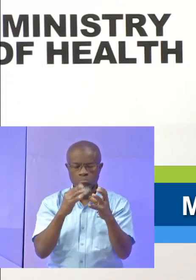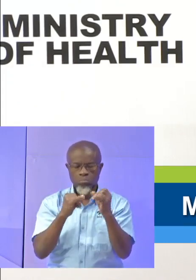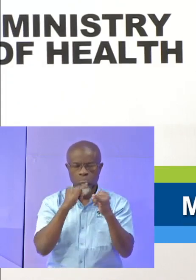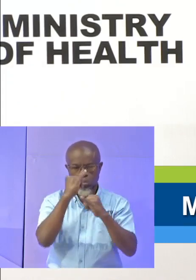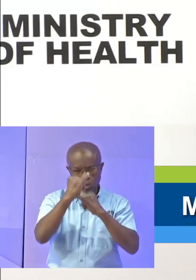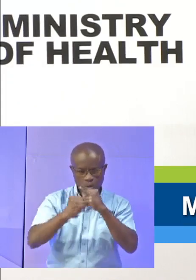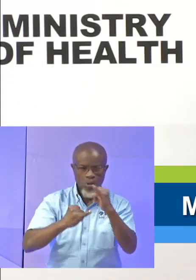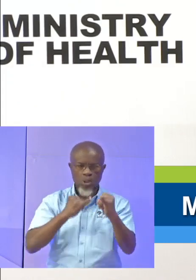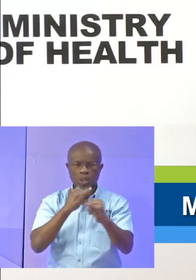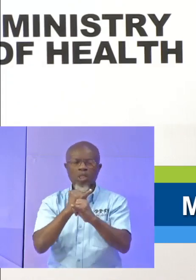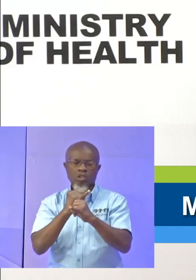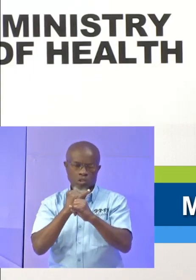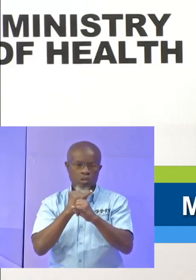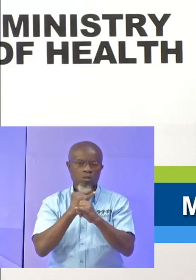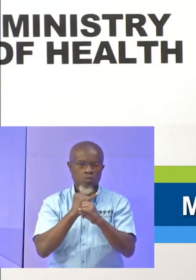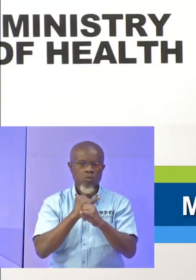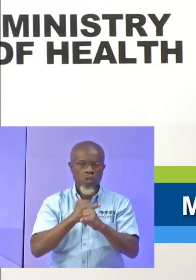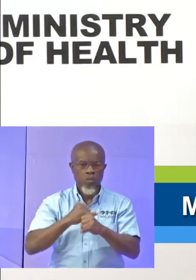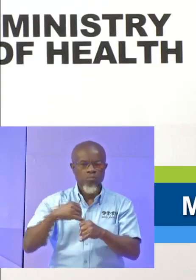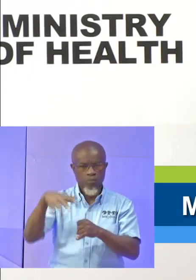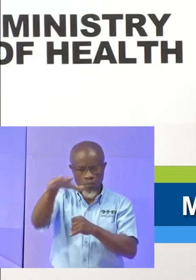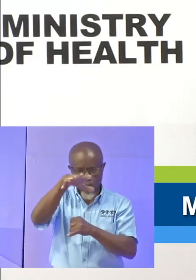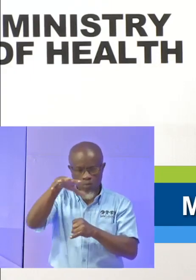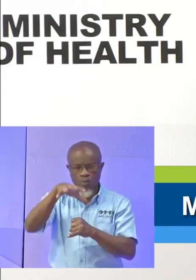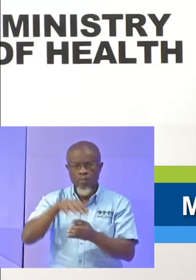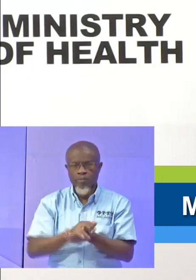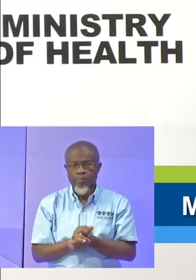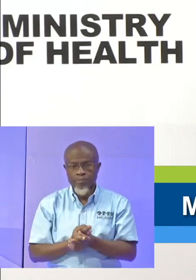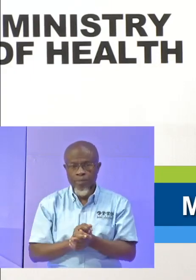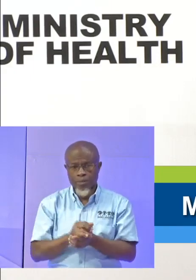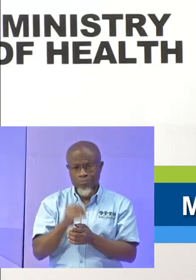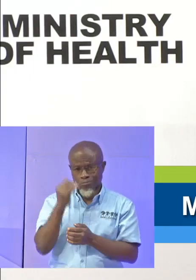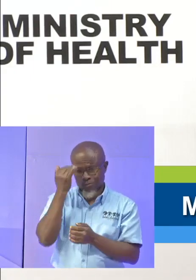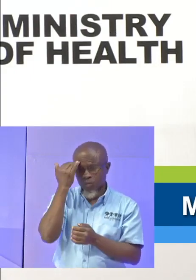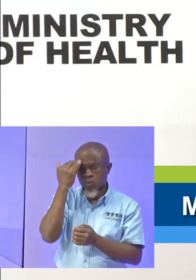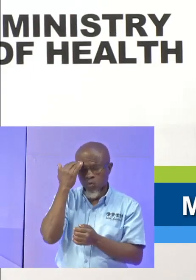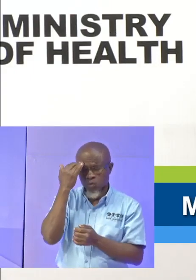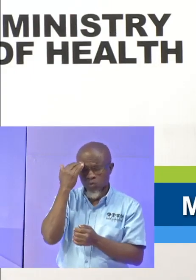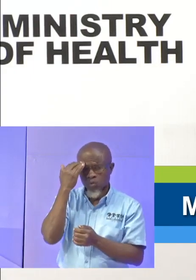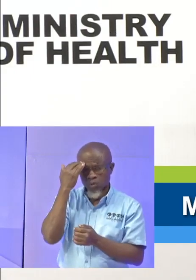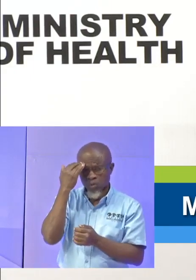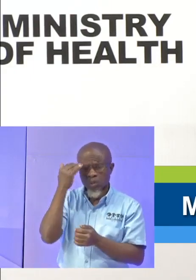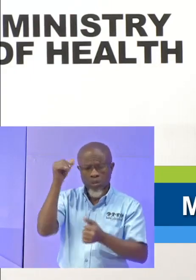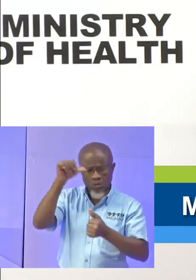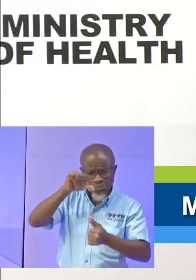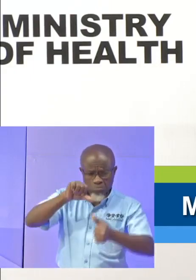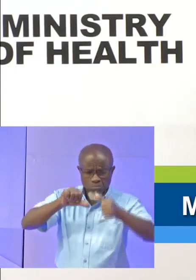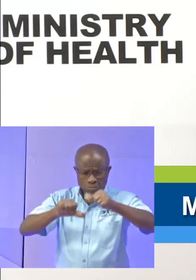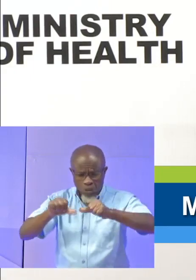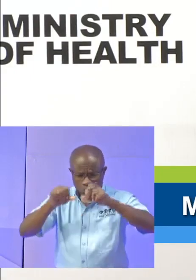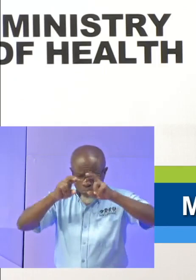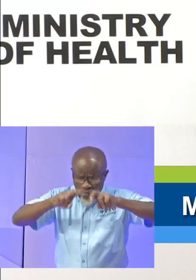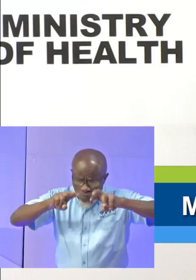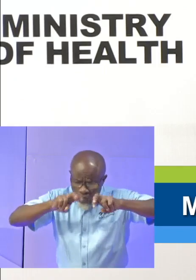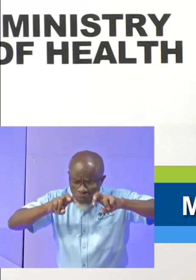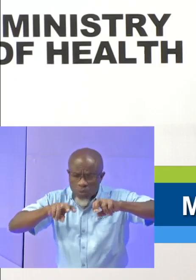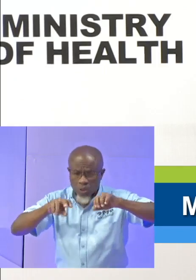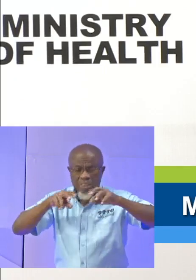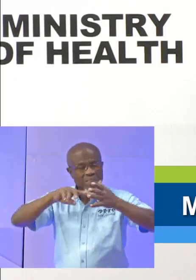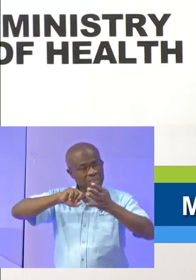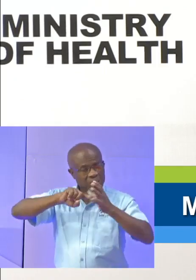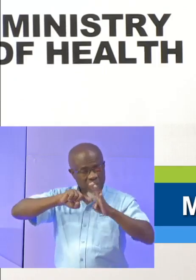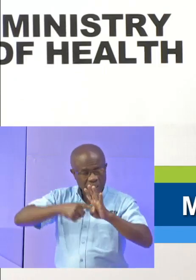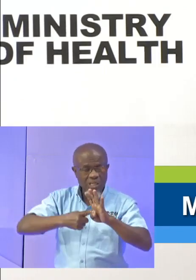I do understand persons have concerns. The experimental parts had been started and generated sufficient